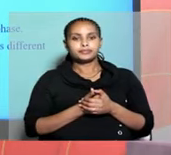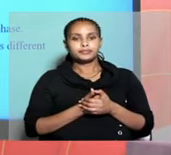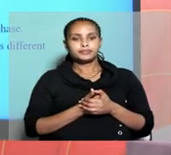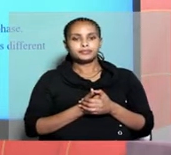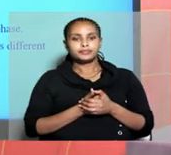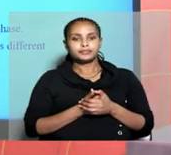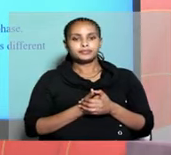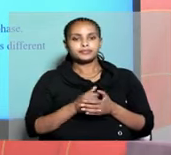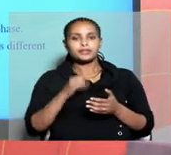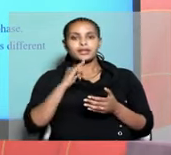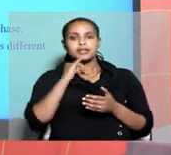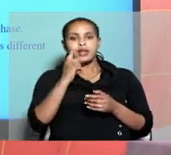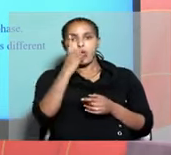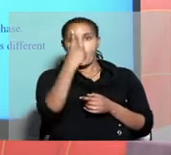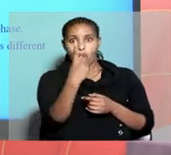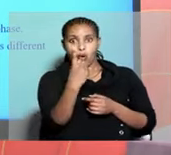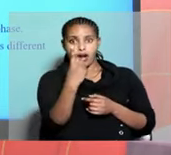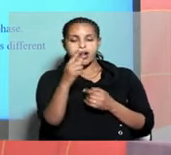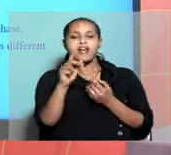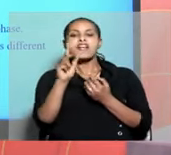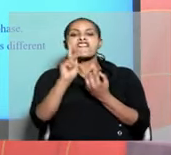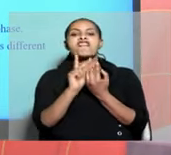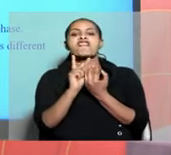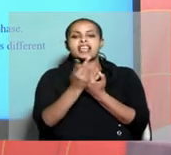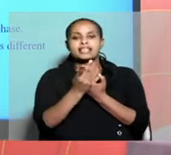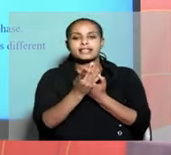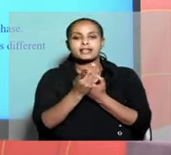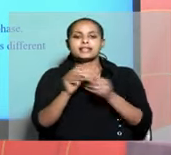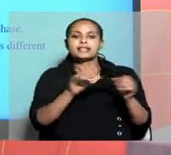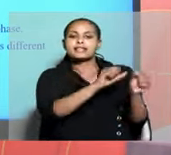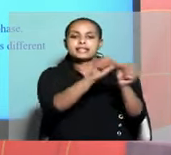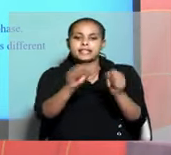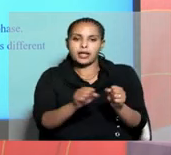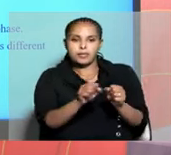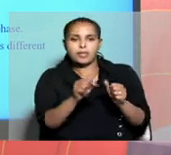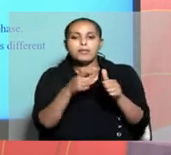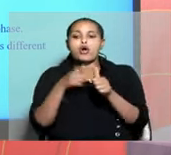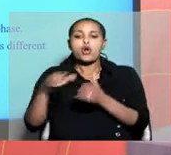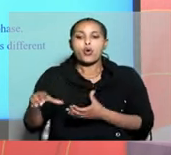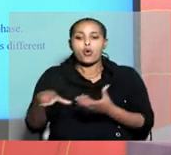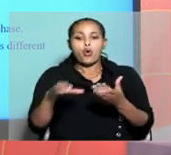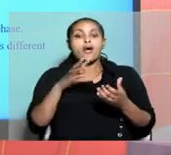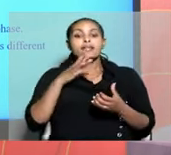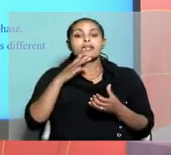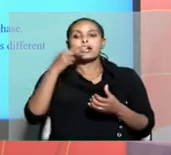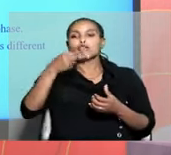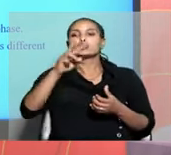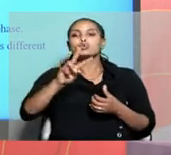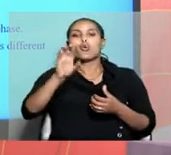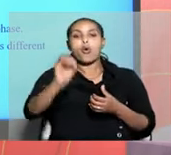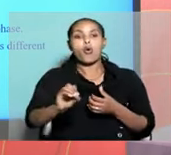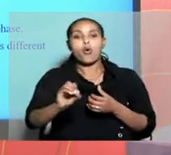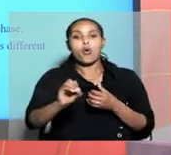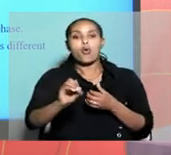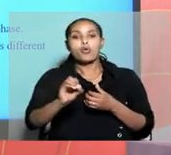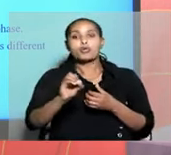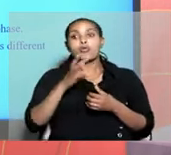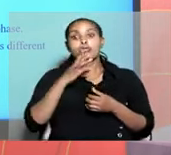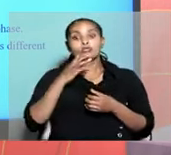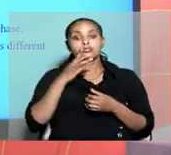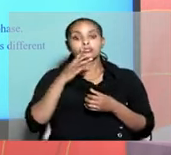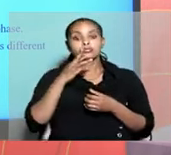gas is a one phase system. Water, liquid, H2O is pure substance.